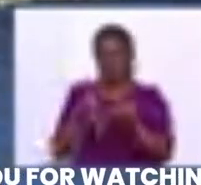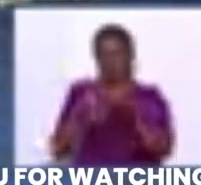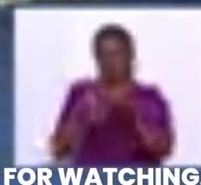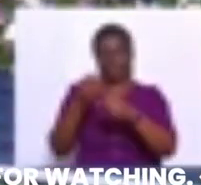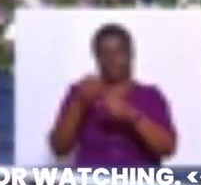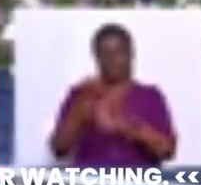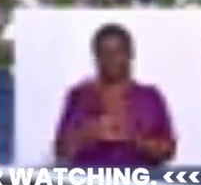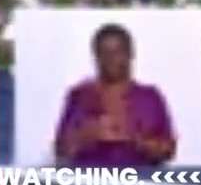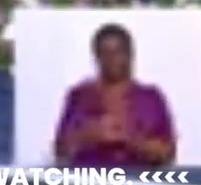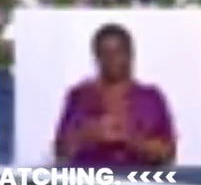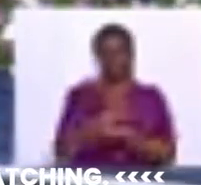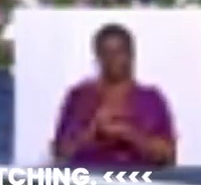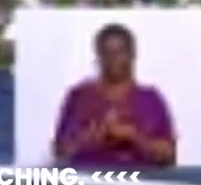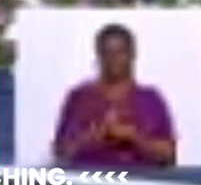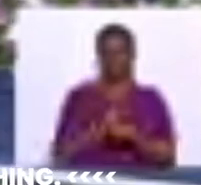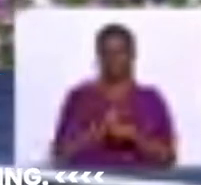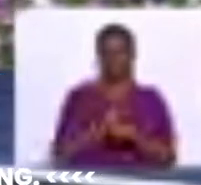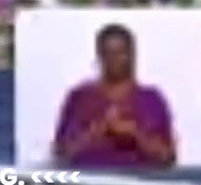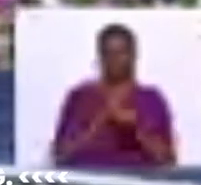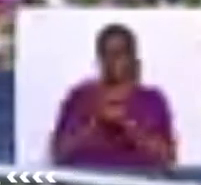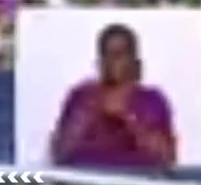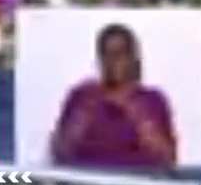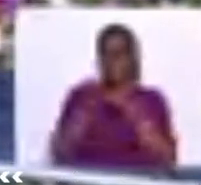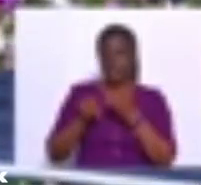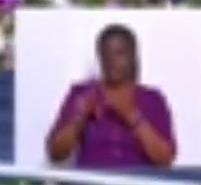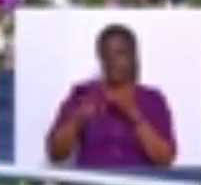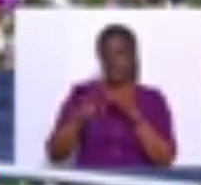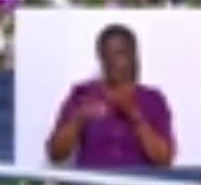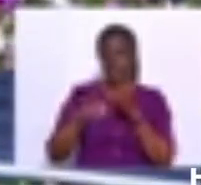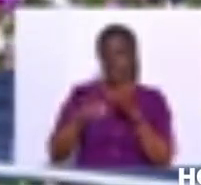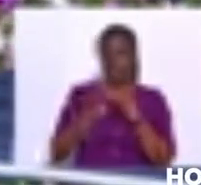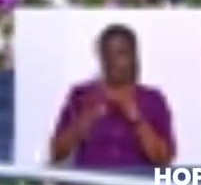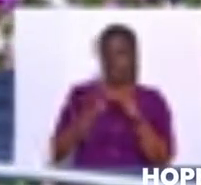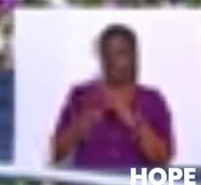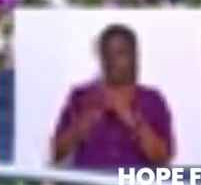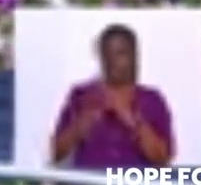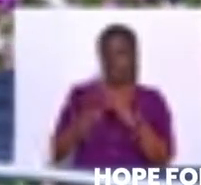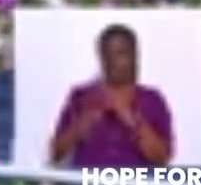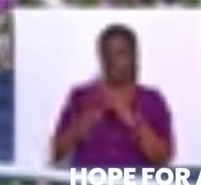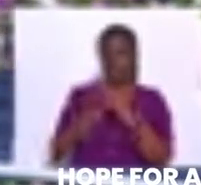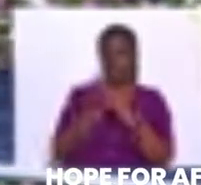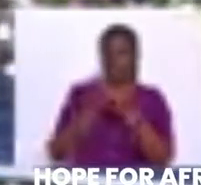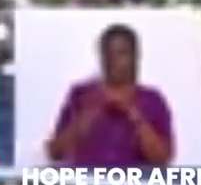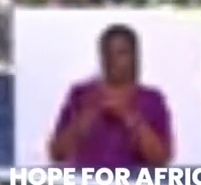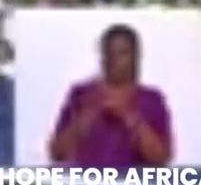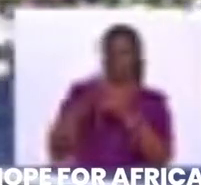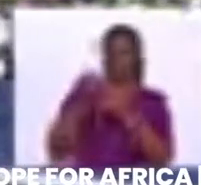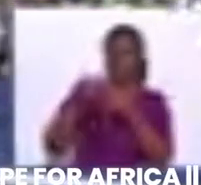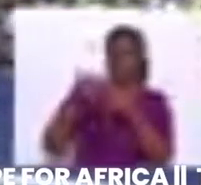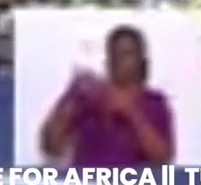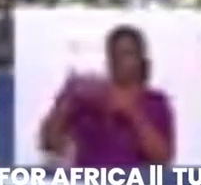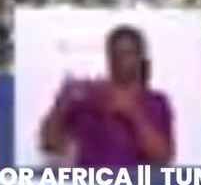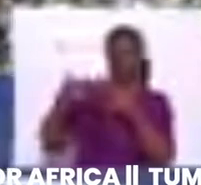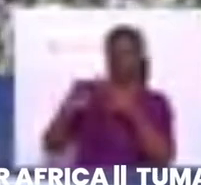cancer. And lastly, what we have to talk about is what we've been talking about throughout the week.